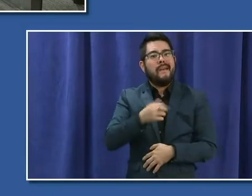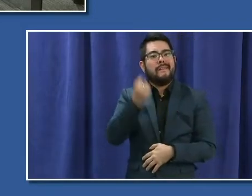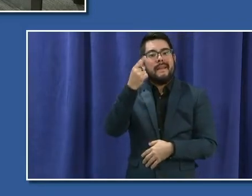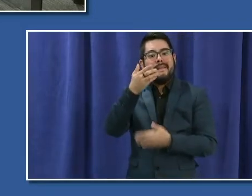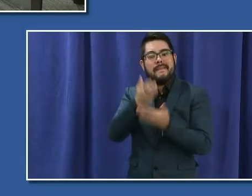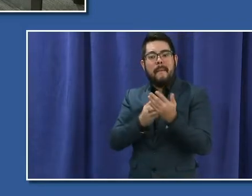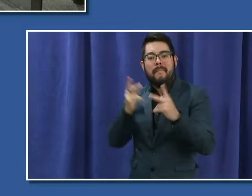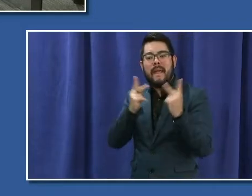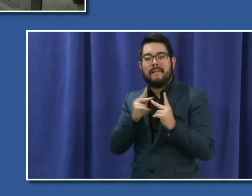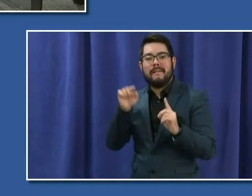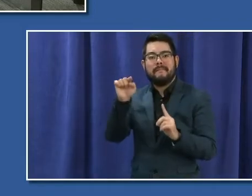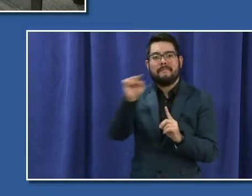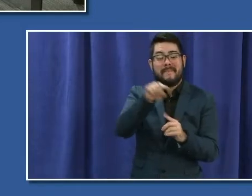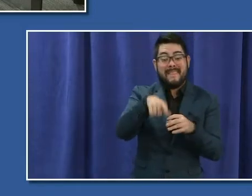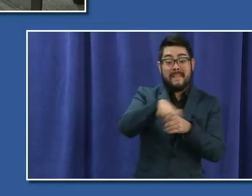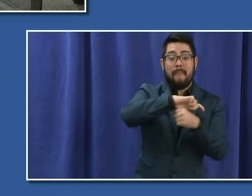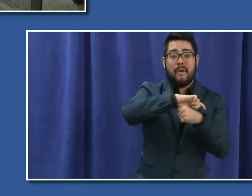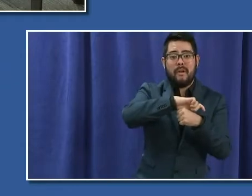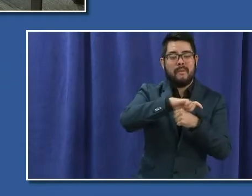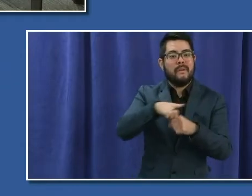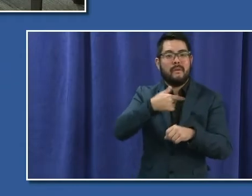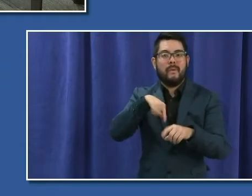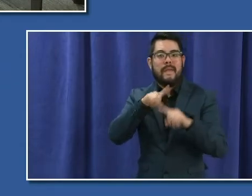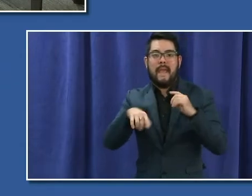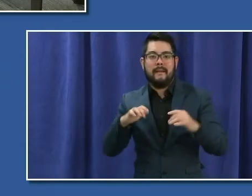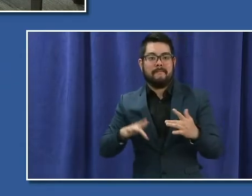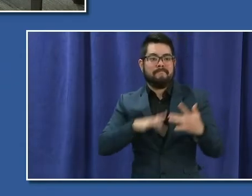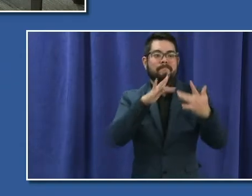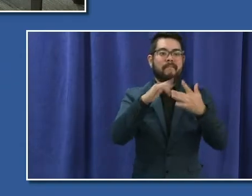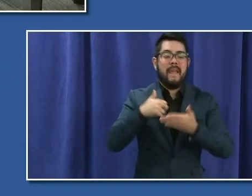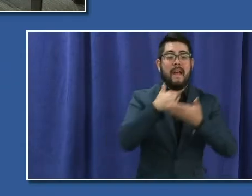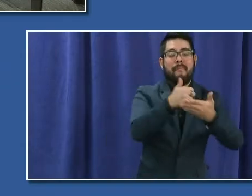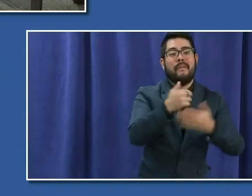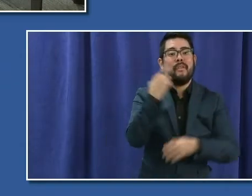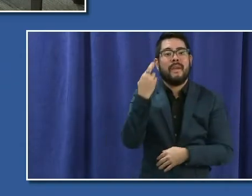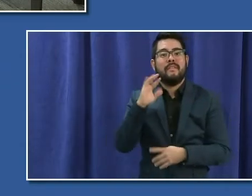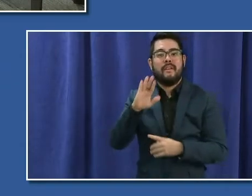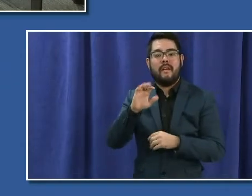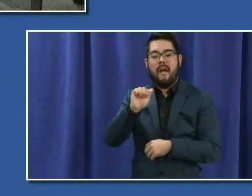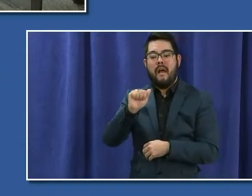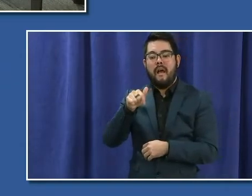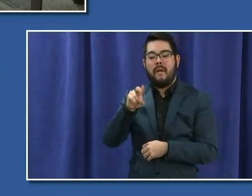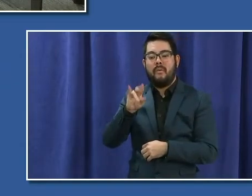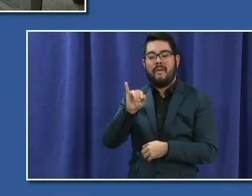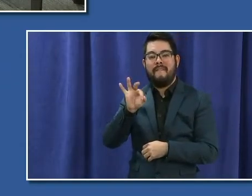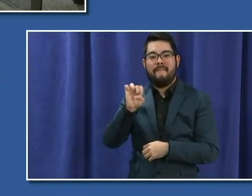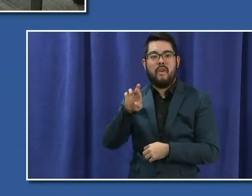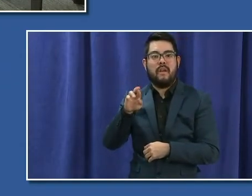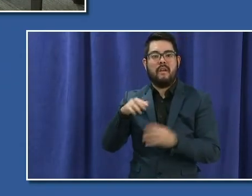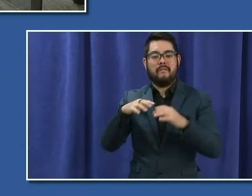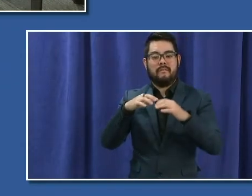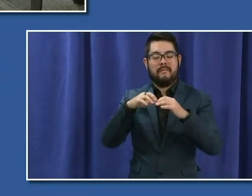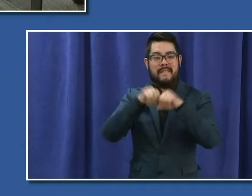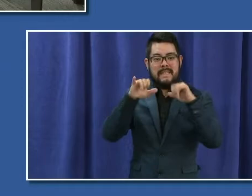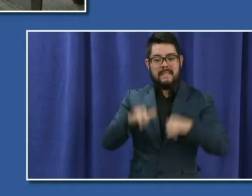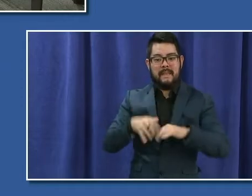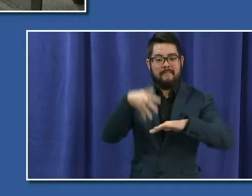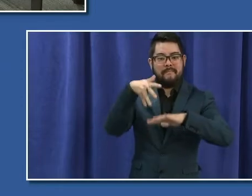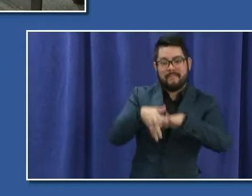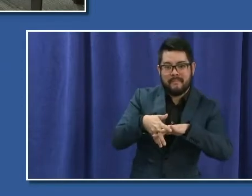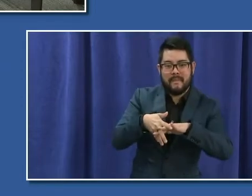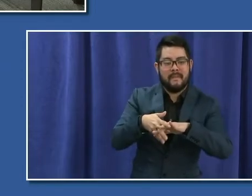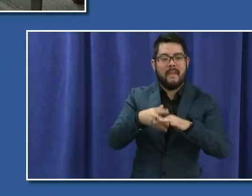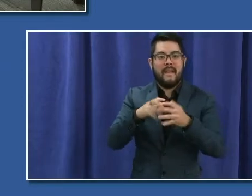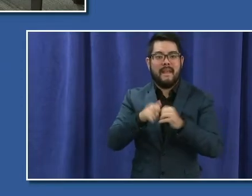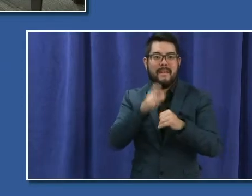are outside of our network right now that their aquifers are going to be drying up, and they're trying to figure out where can they get their water